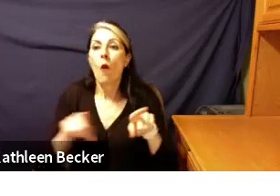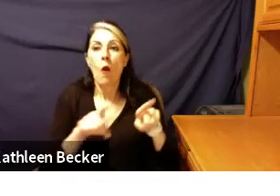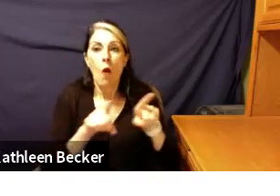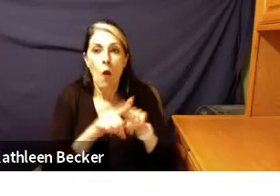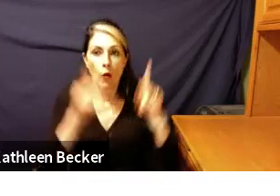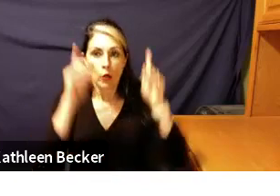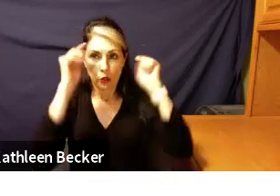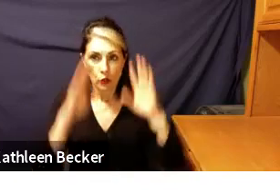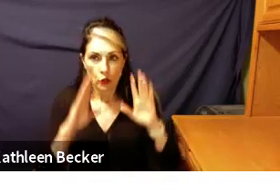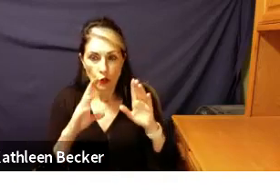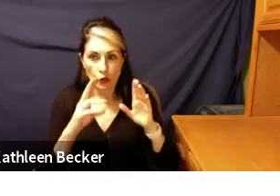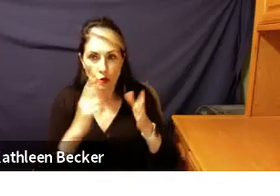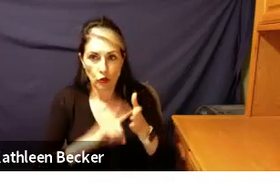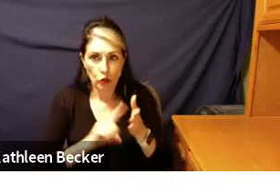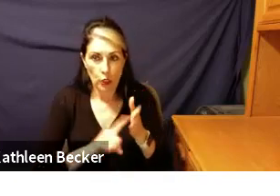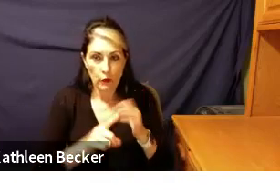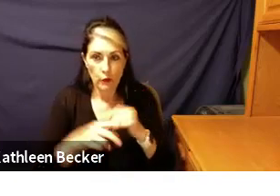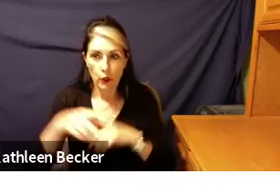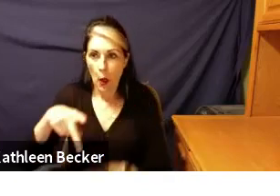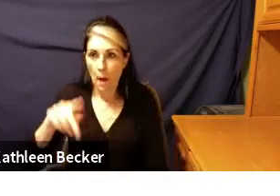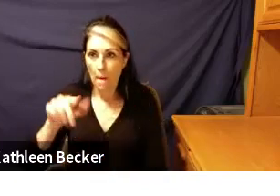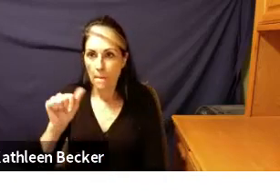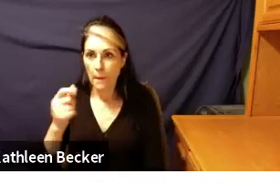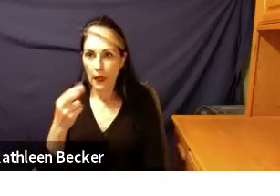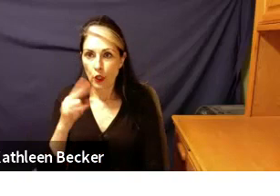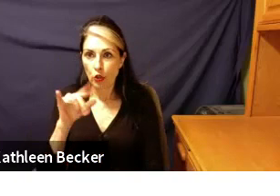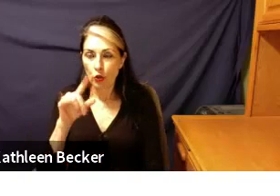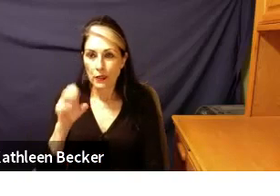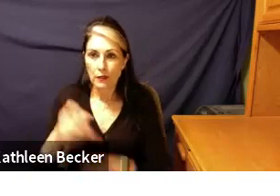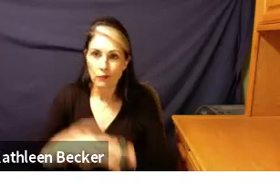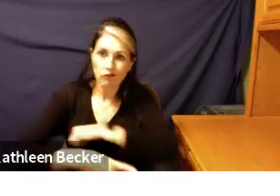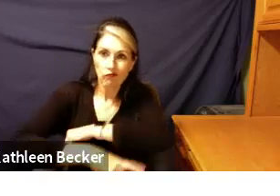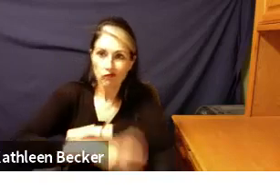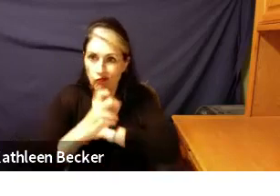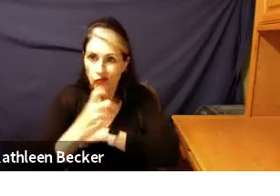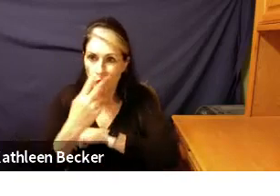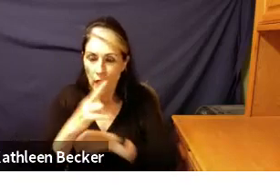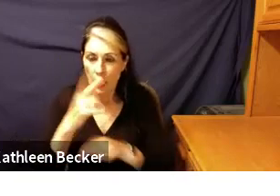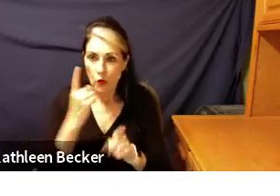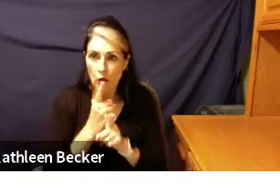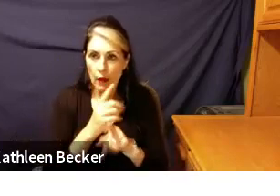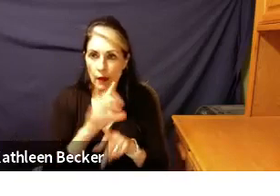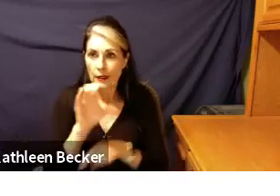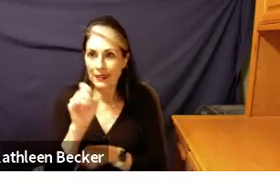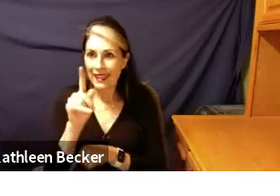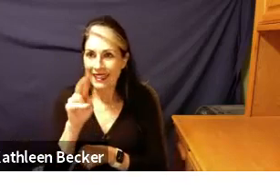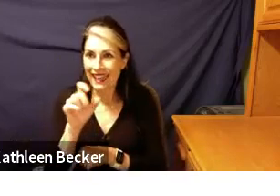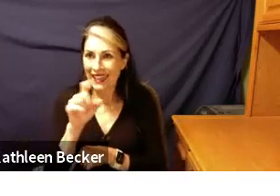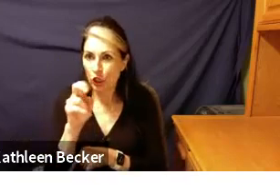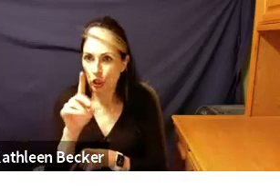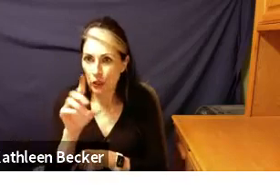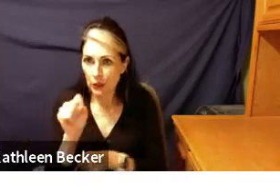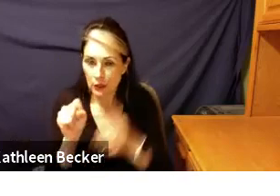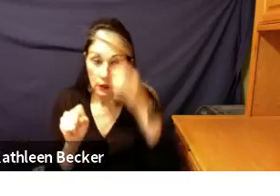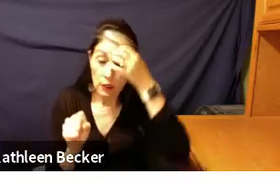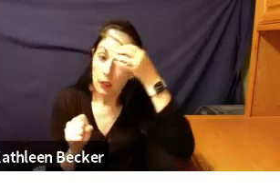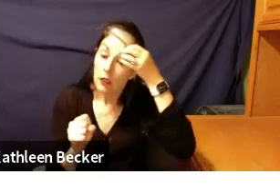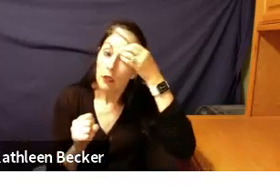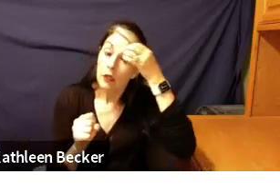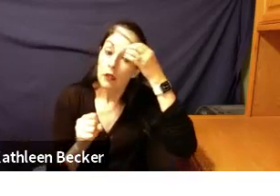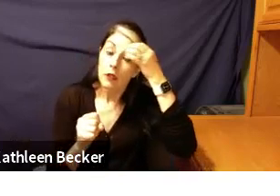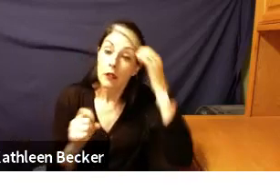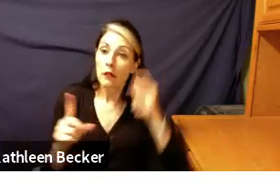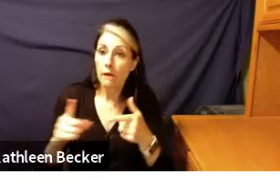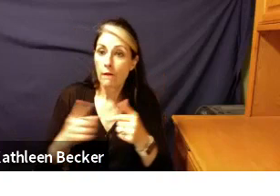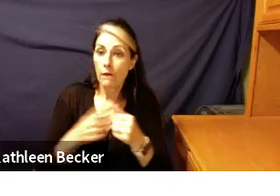for plagiarism and correct citations. So when your student first gets